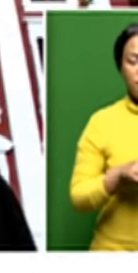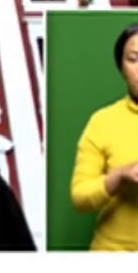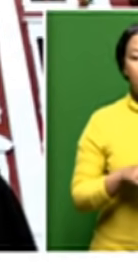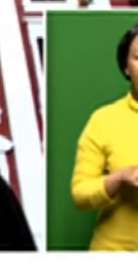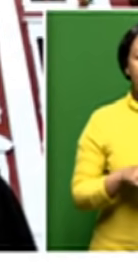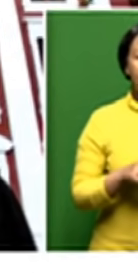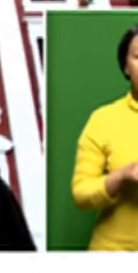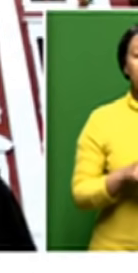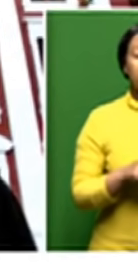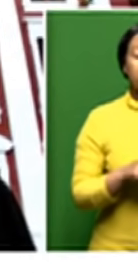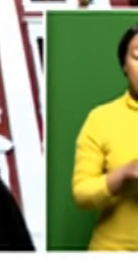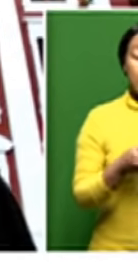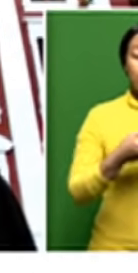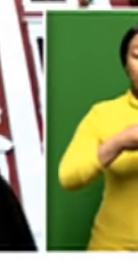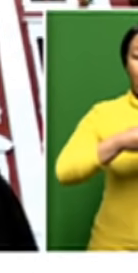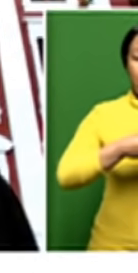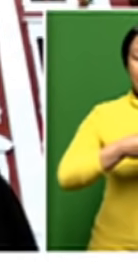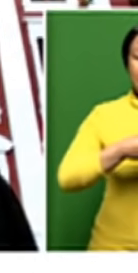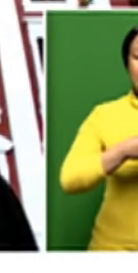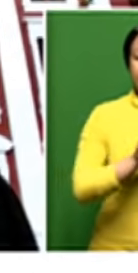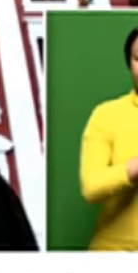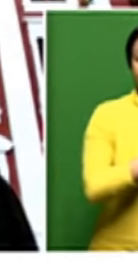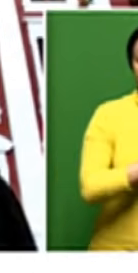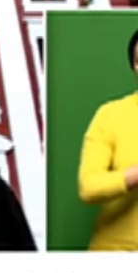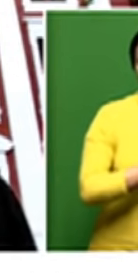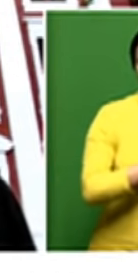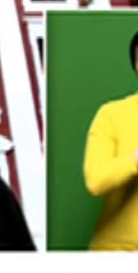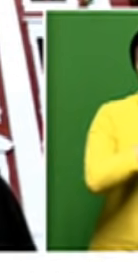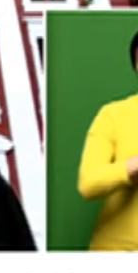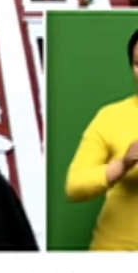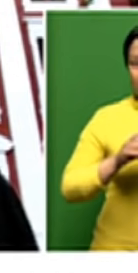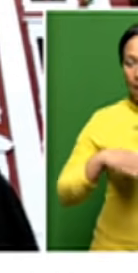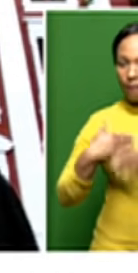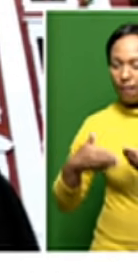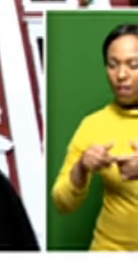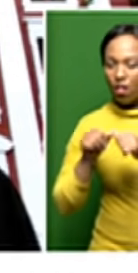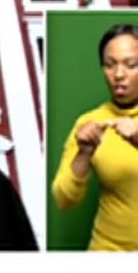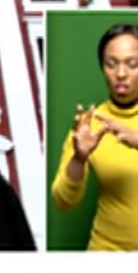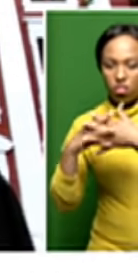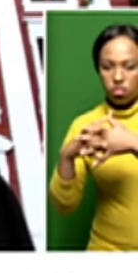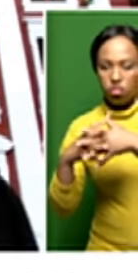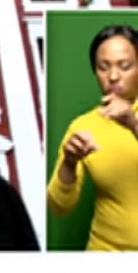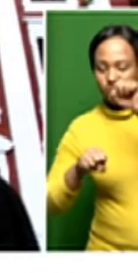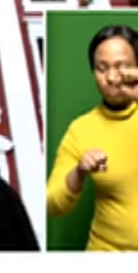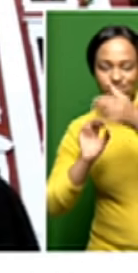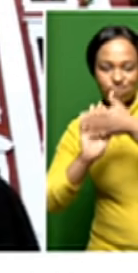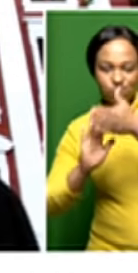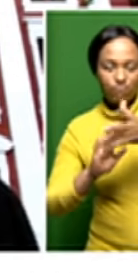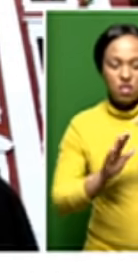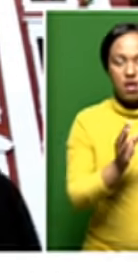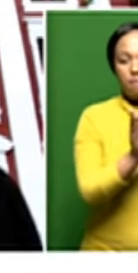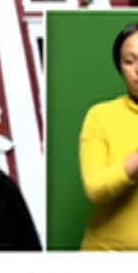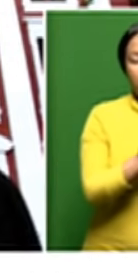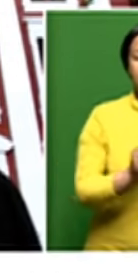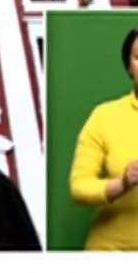of the Joint Standing Committee of Intelligence, took place as events were unfolding. And the Joint Standing Committee of Defence and Police got into